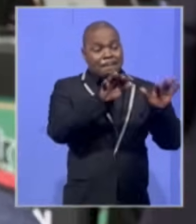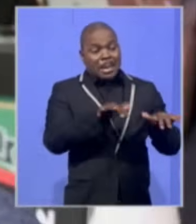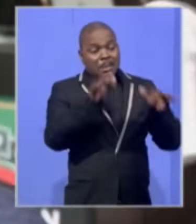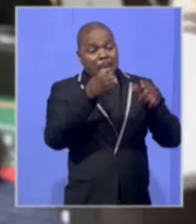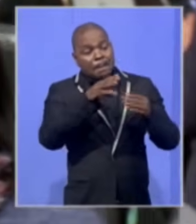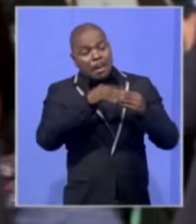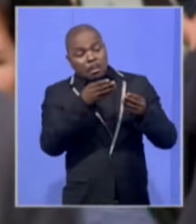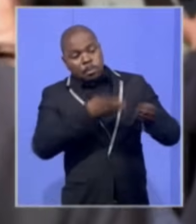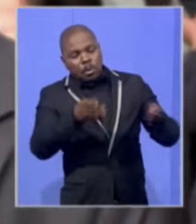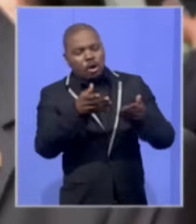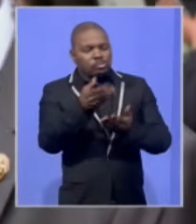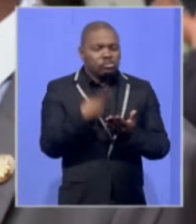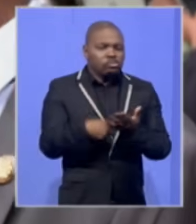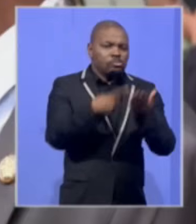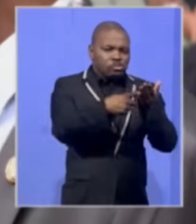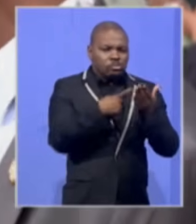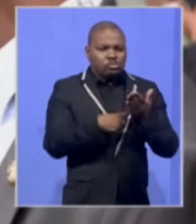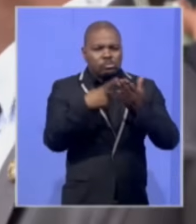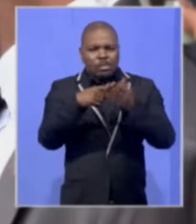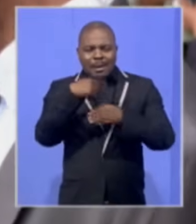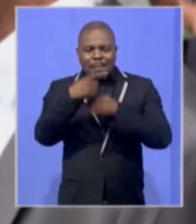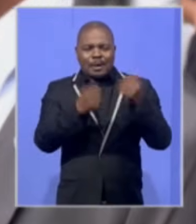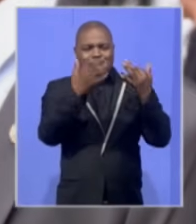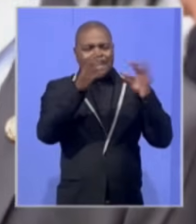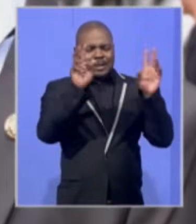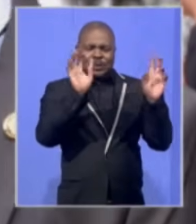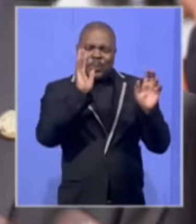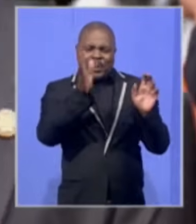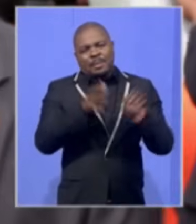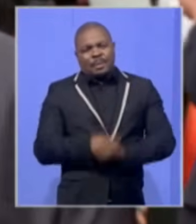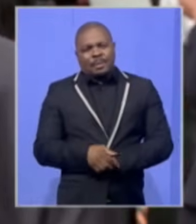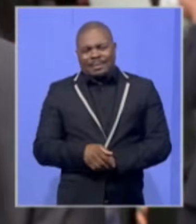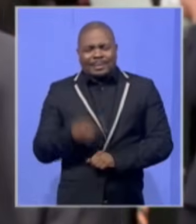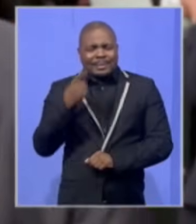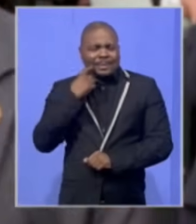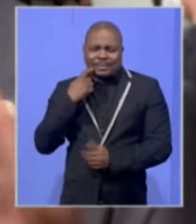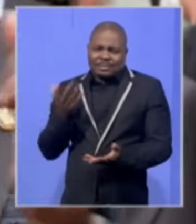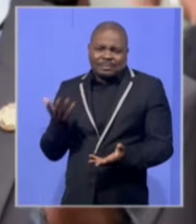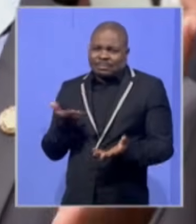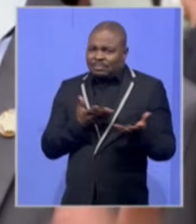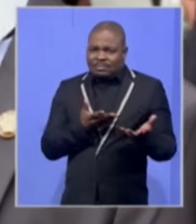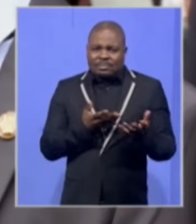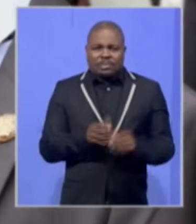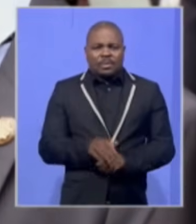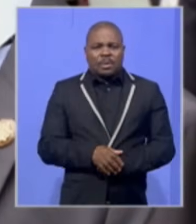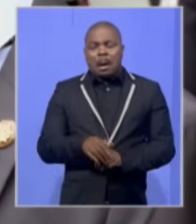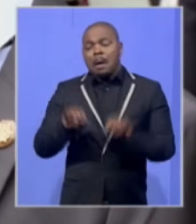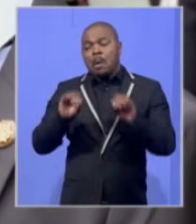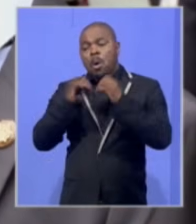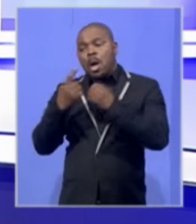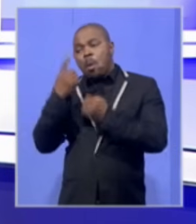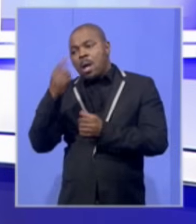be interacting and engaging on the budget issue. So it's as simple as all that. We're not only talking to one